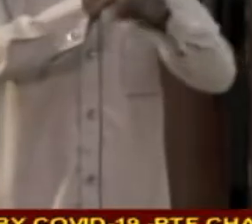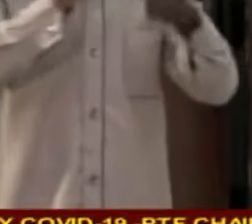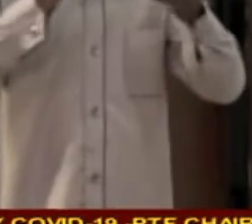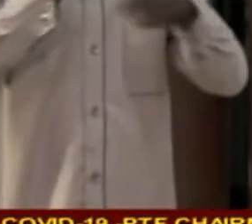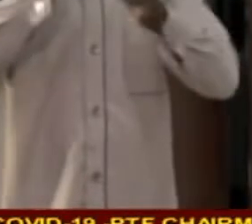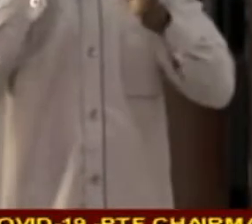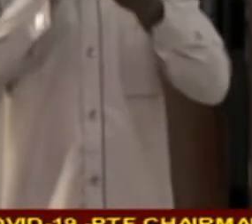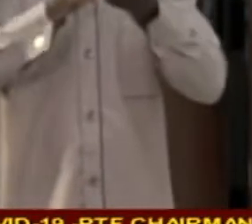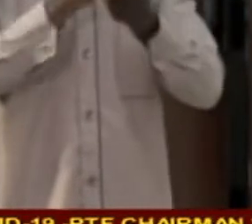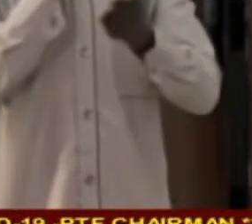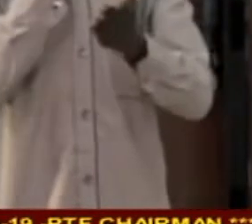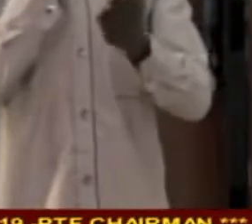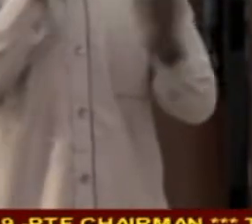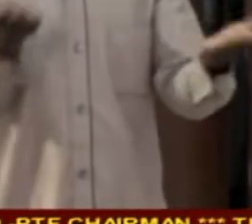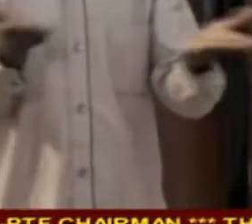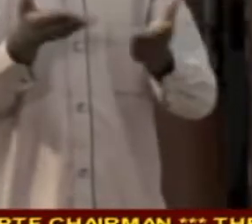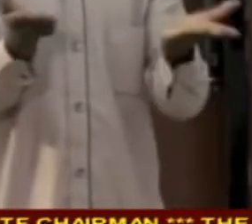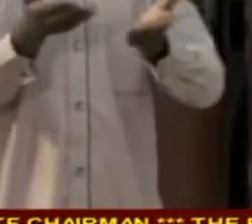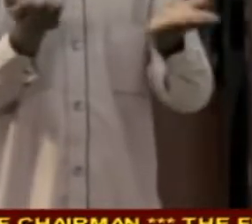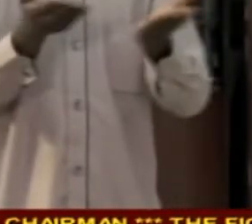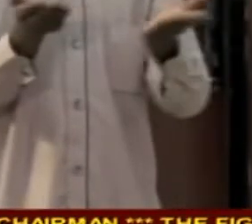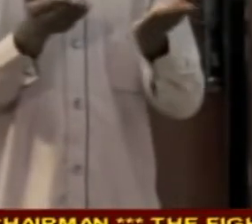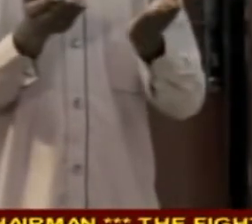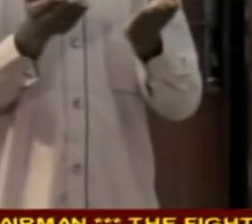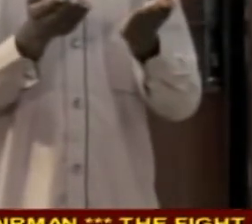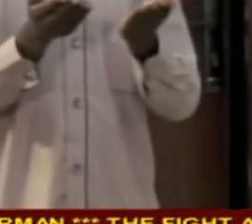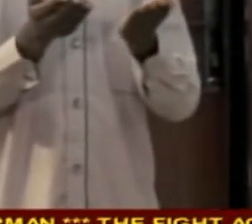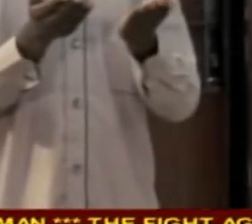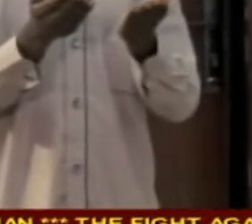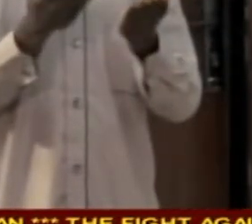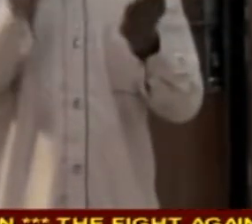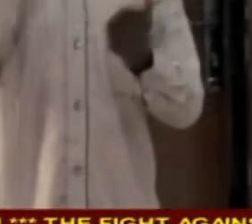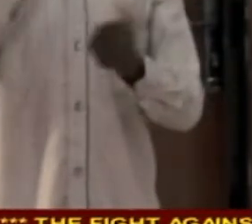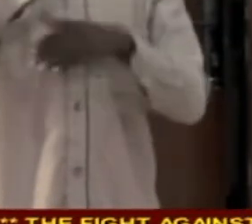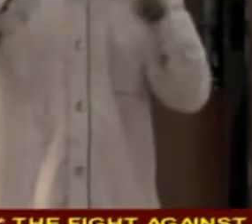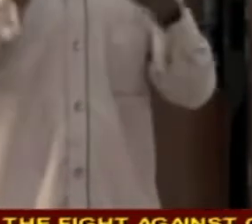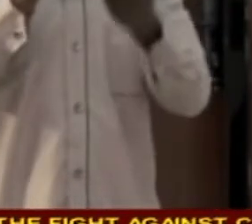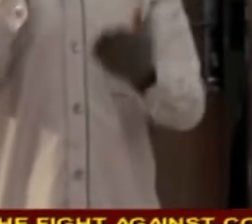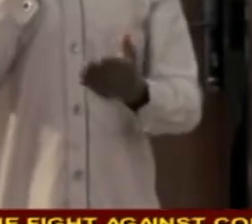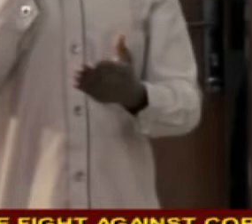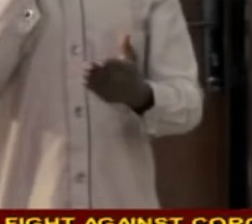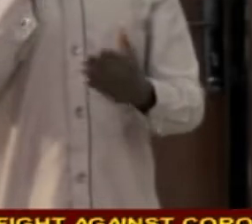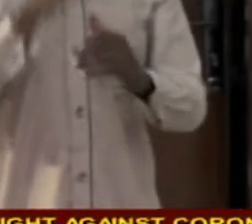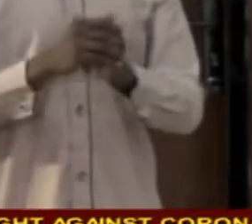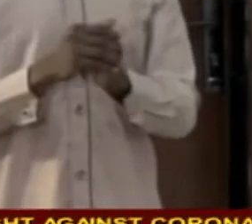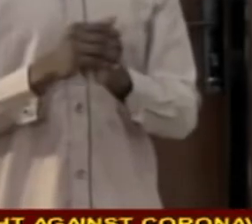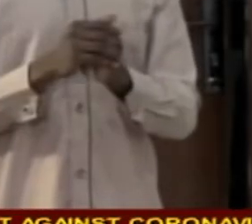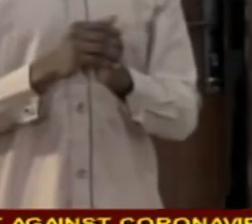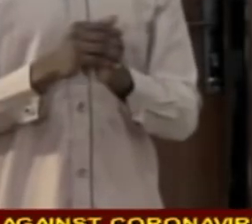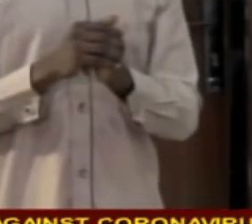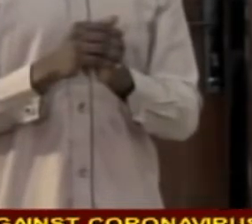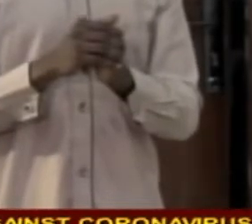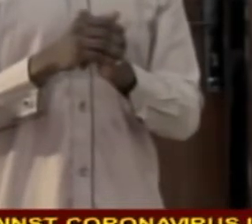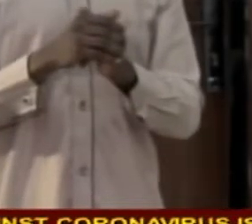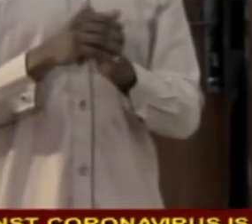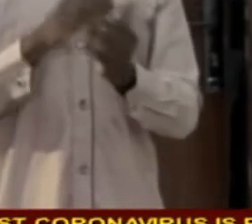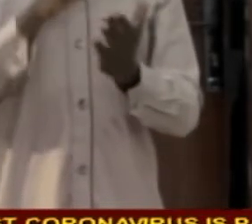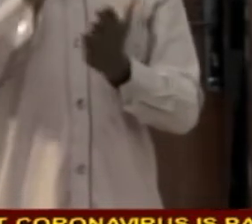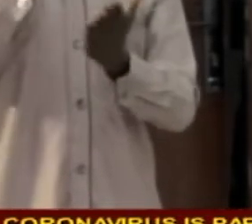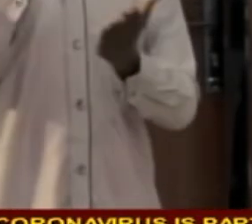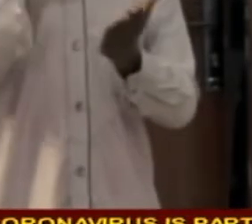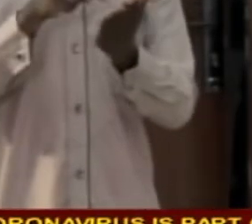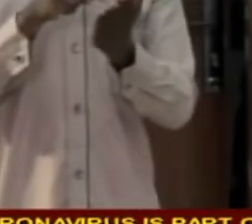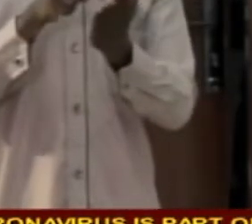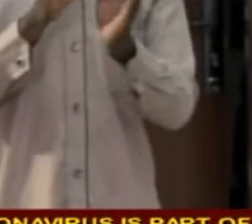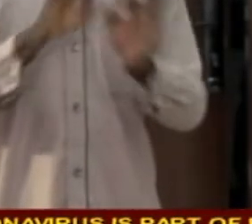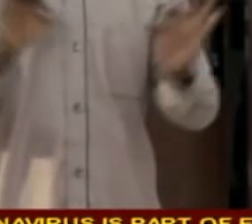that availability of food for Nigerians is